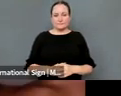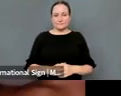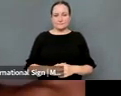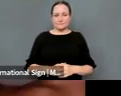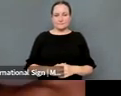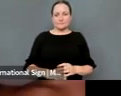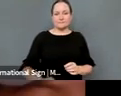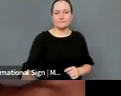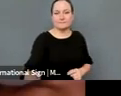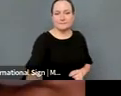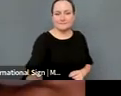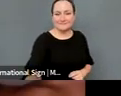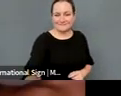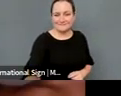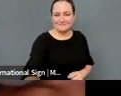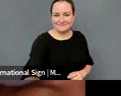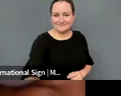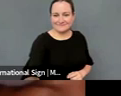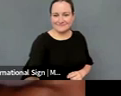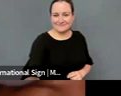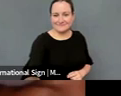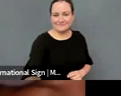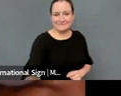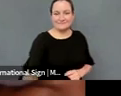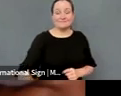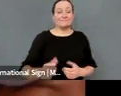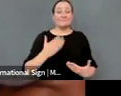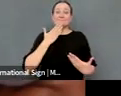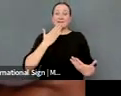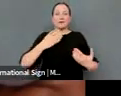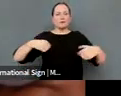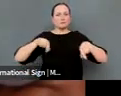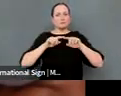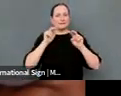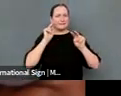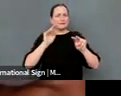Okay. Thank you. We can see the screen clearly. Please go ahead.